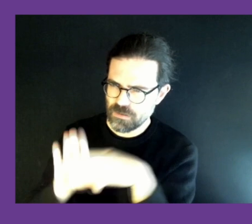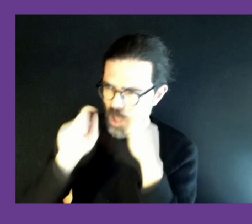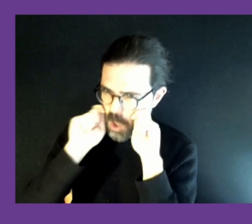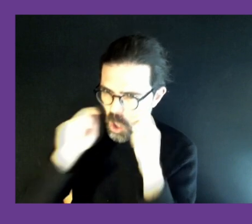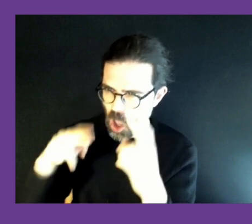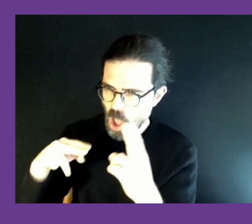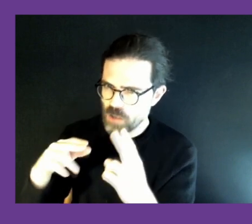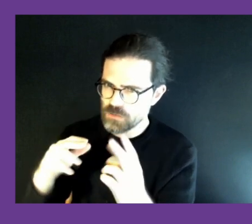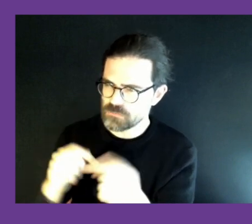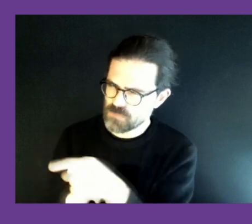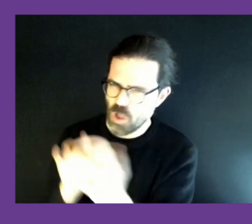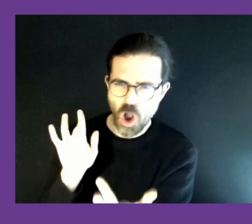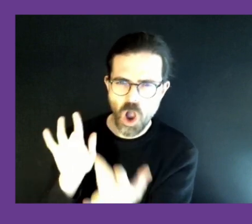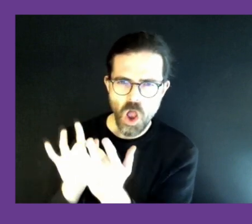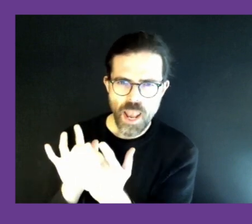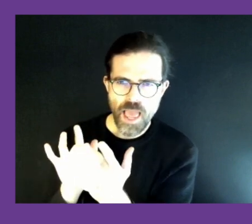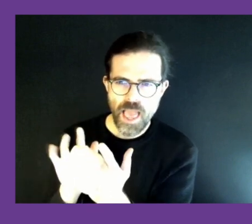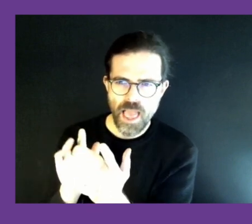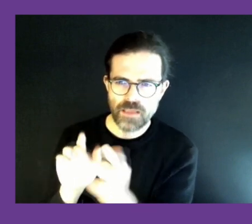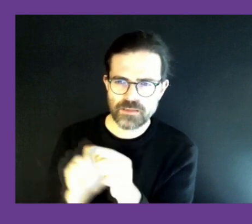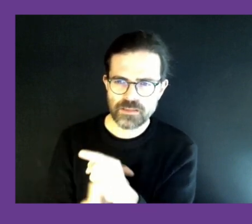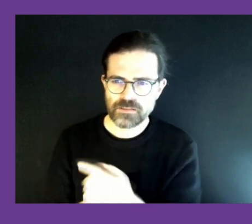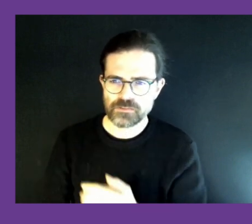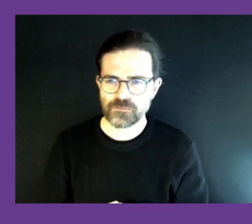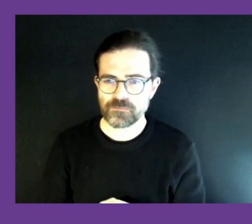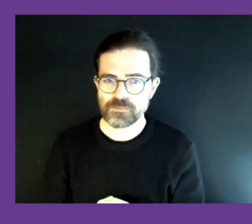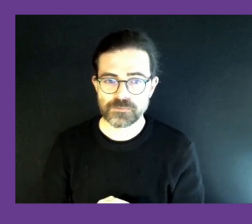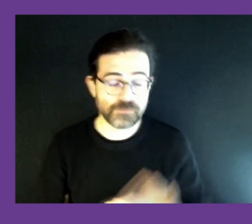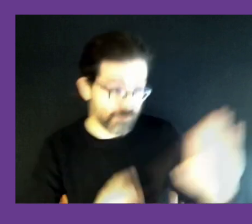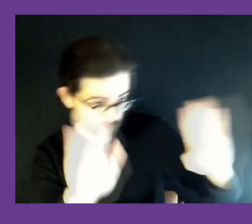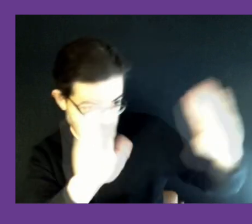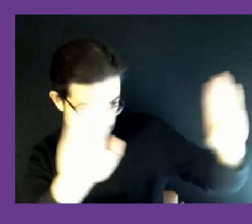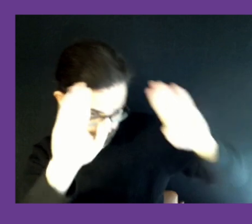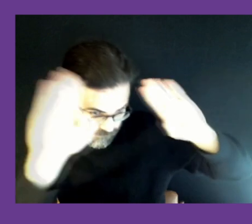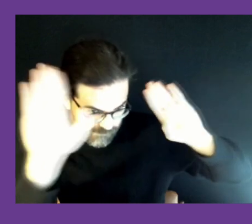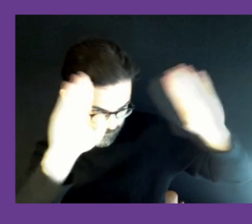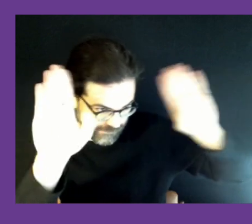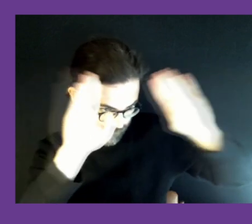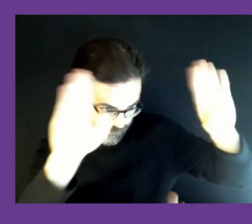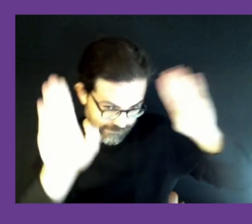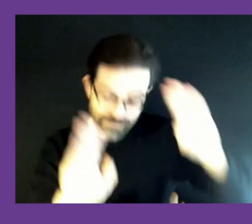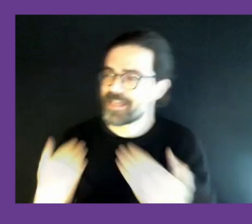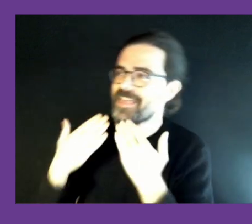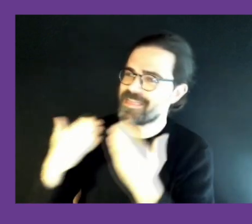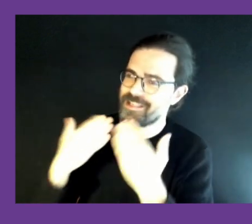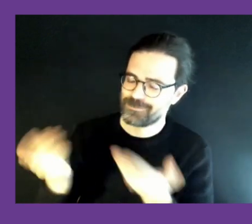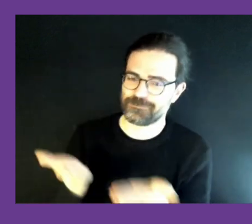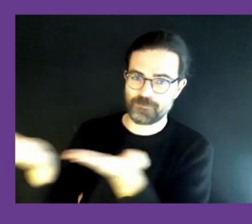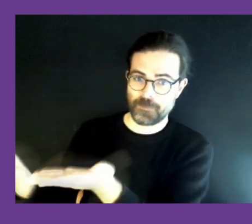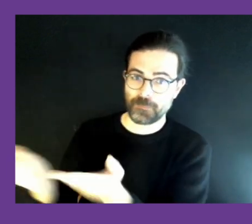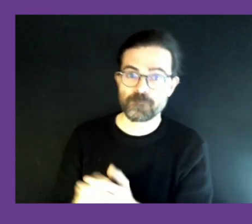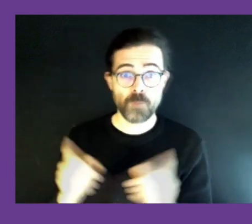connected. I suppose he is. Yes. Hello, yes. Chiara. Okay, Renaud, I will. Thank you very much. I will leave you briefly